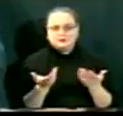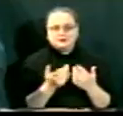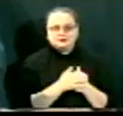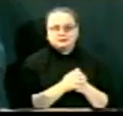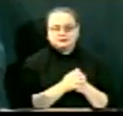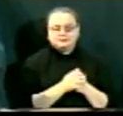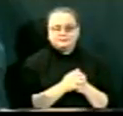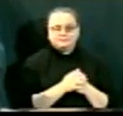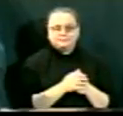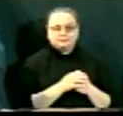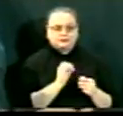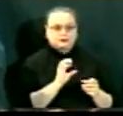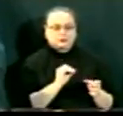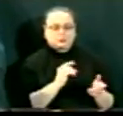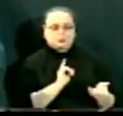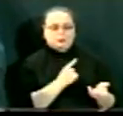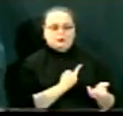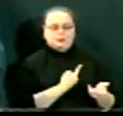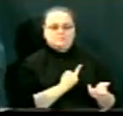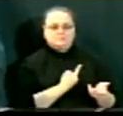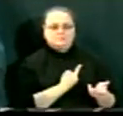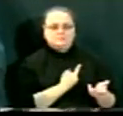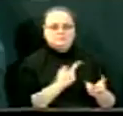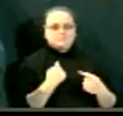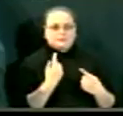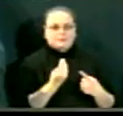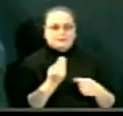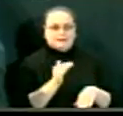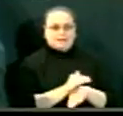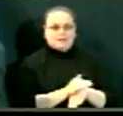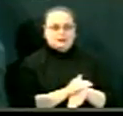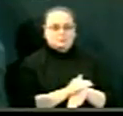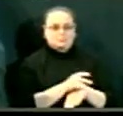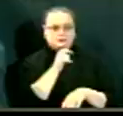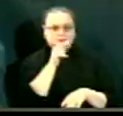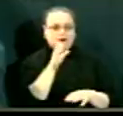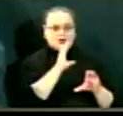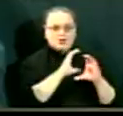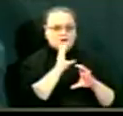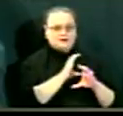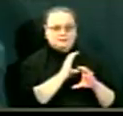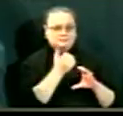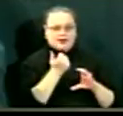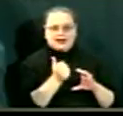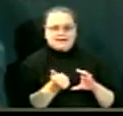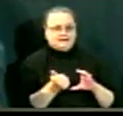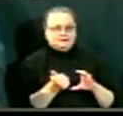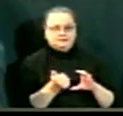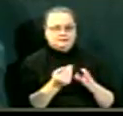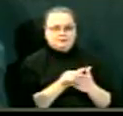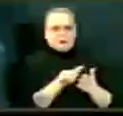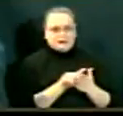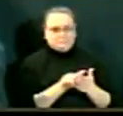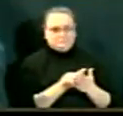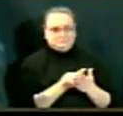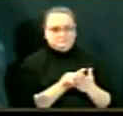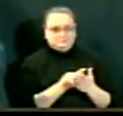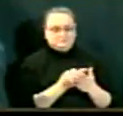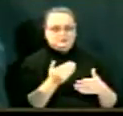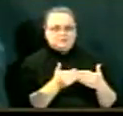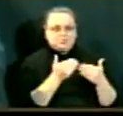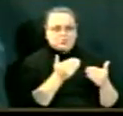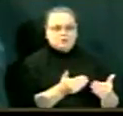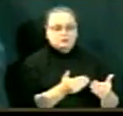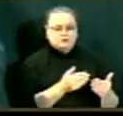can tell you. So we've since Monday night we've not located any money to go